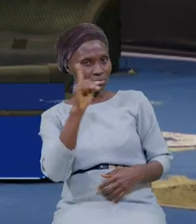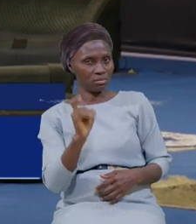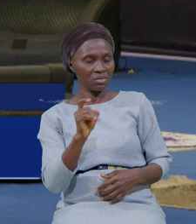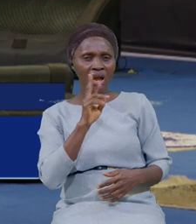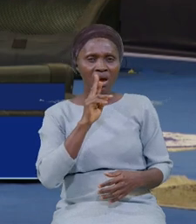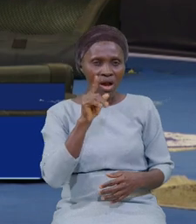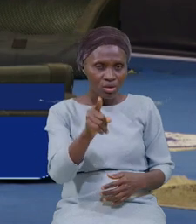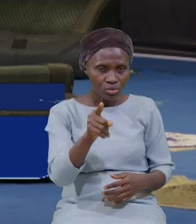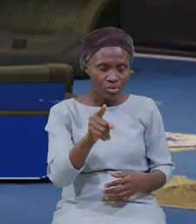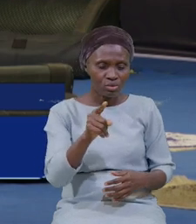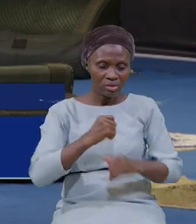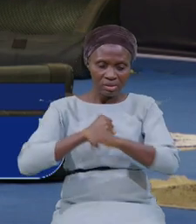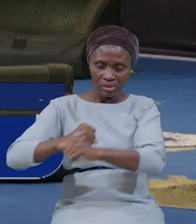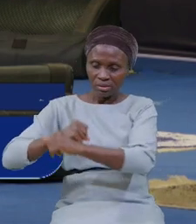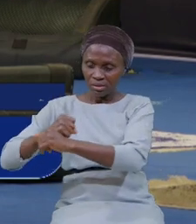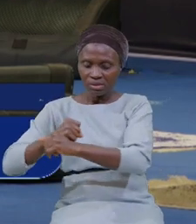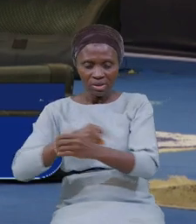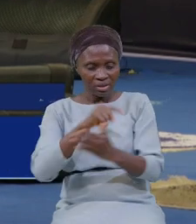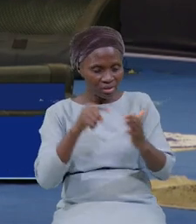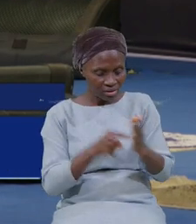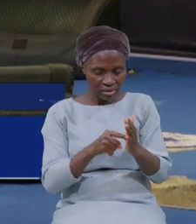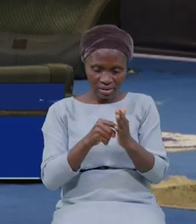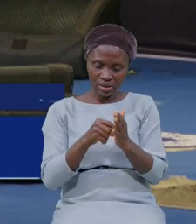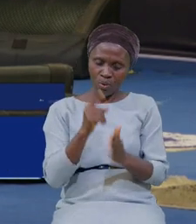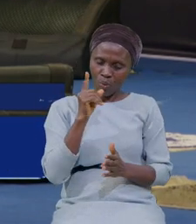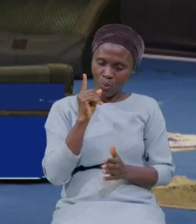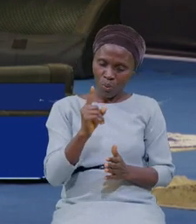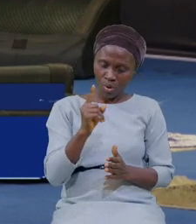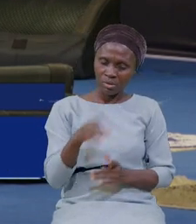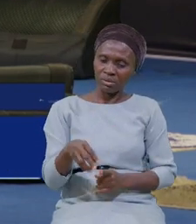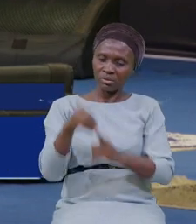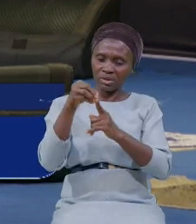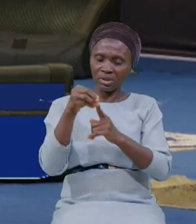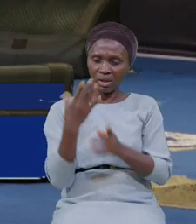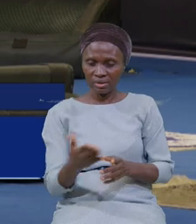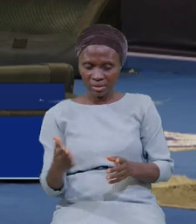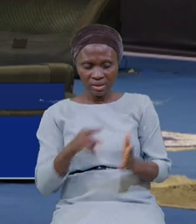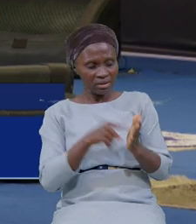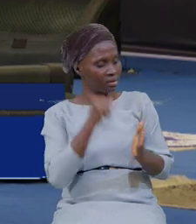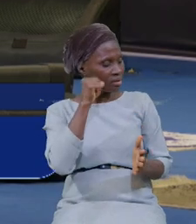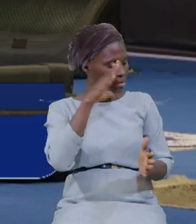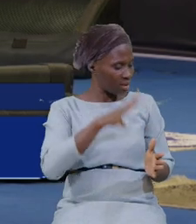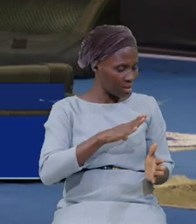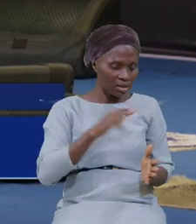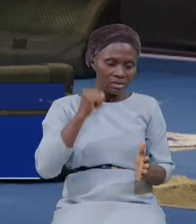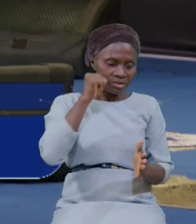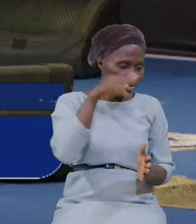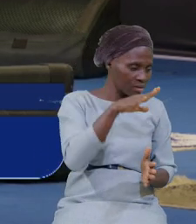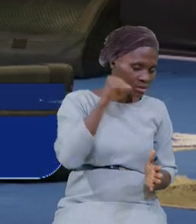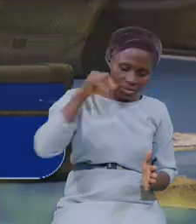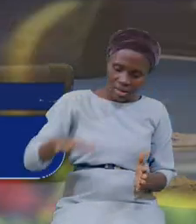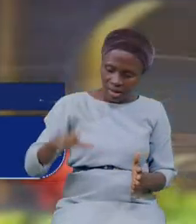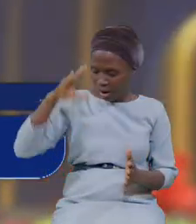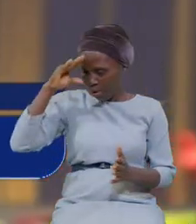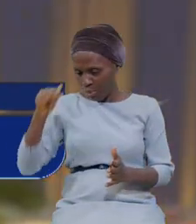particular commodity, or man, or boy, or girl, or the future change